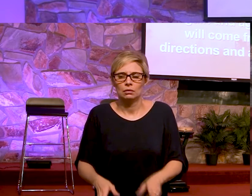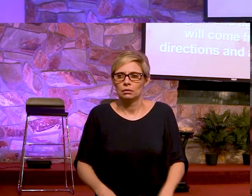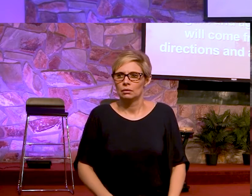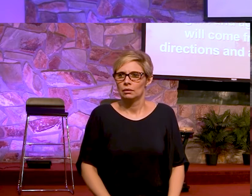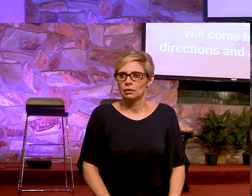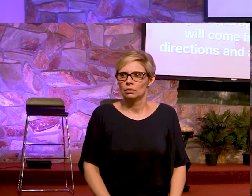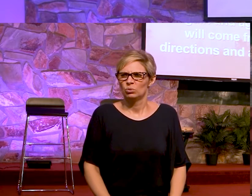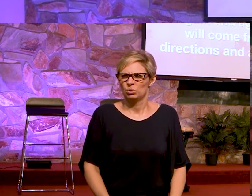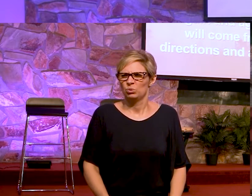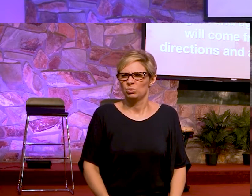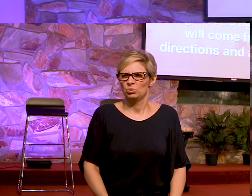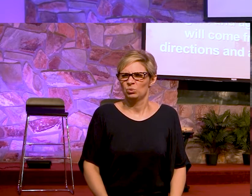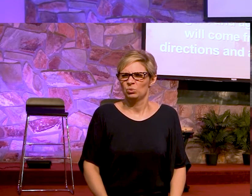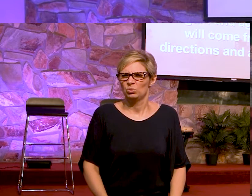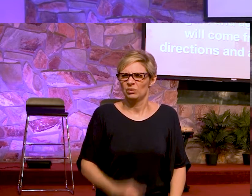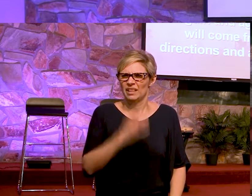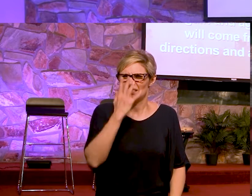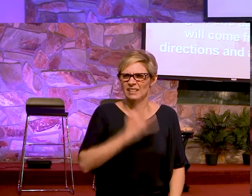That's sad.